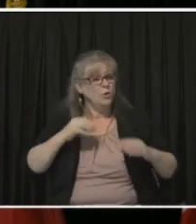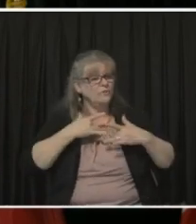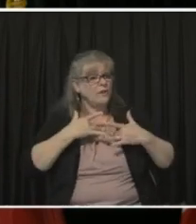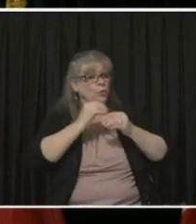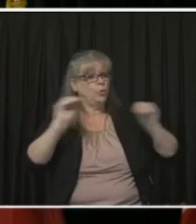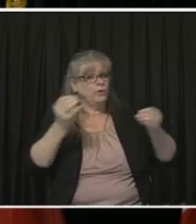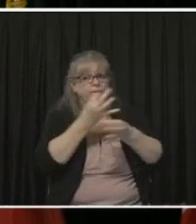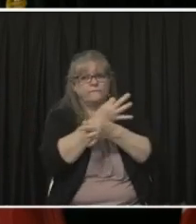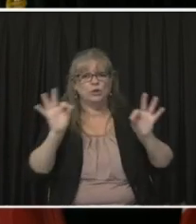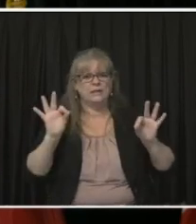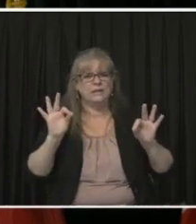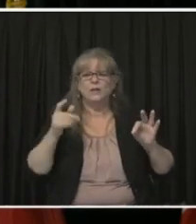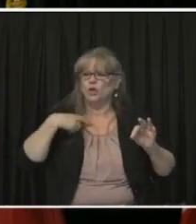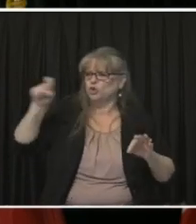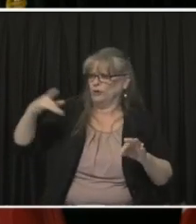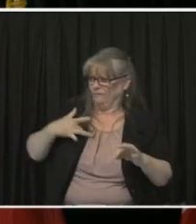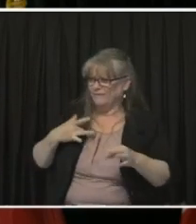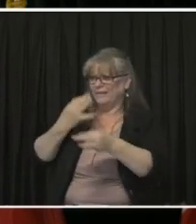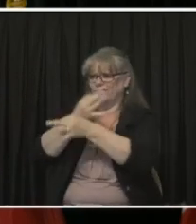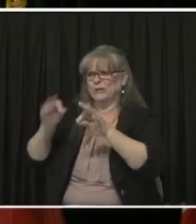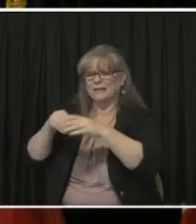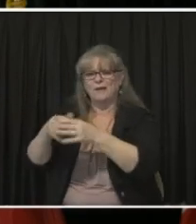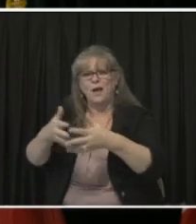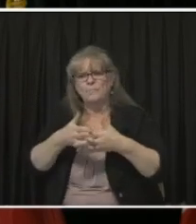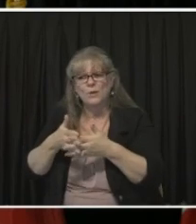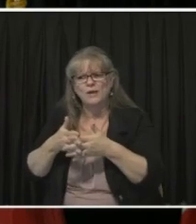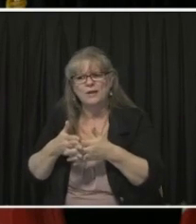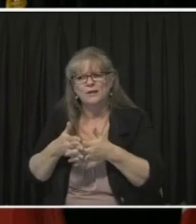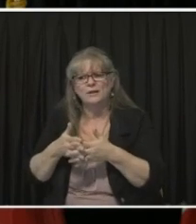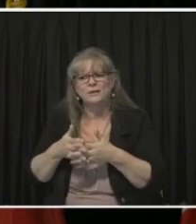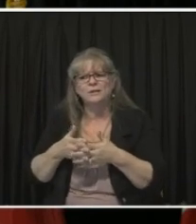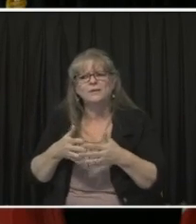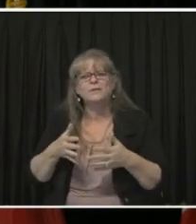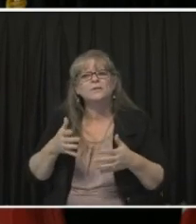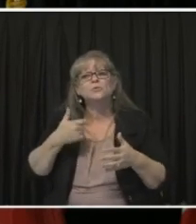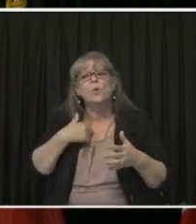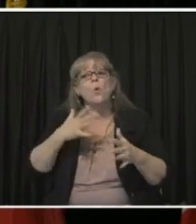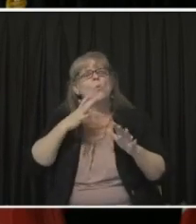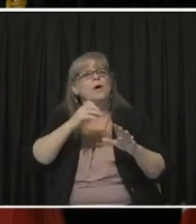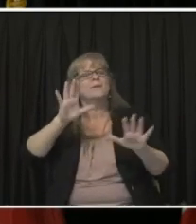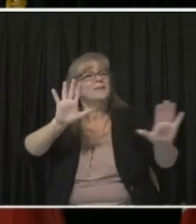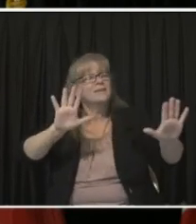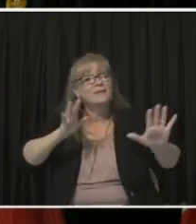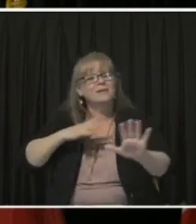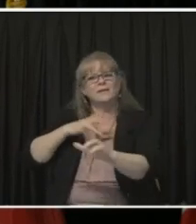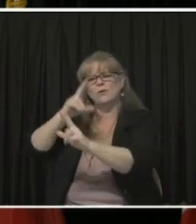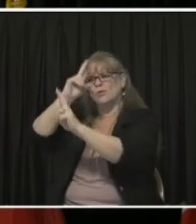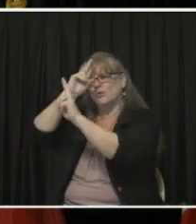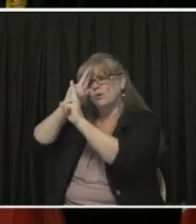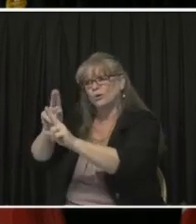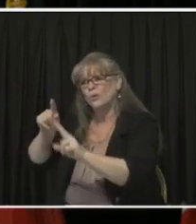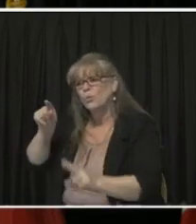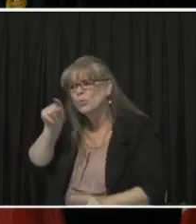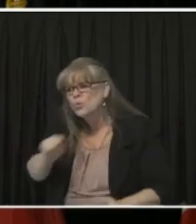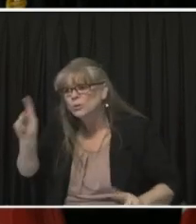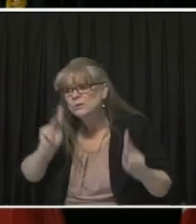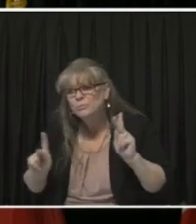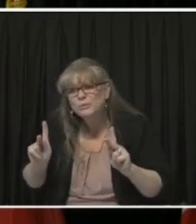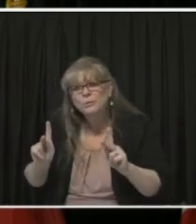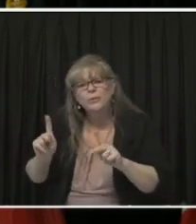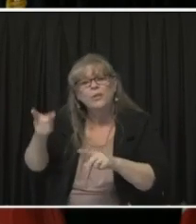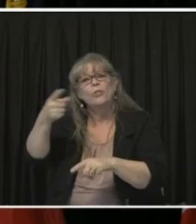our best to honor those who are working in a retail environment. They're putting themselves at additional risk. And yes, the least the customers can